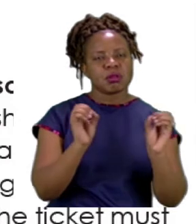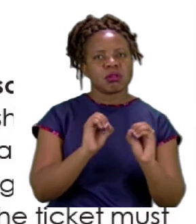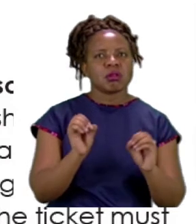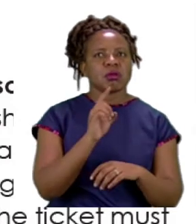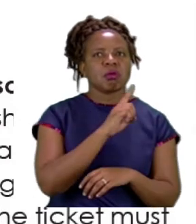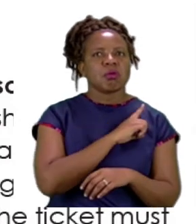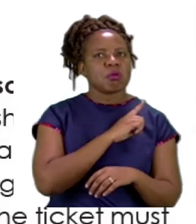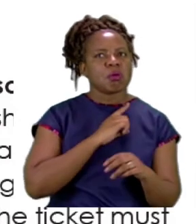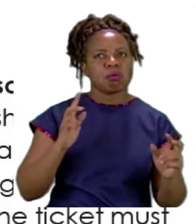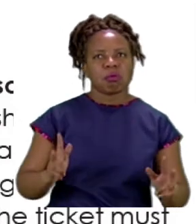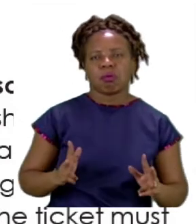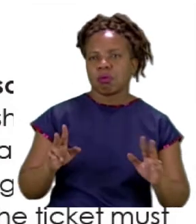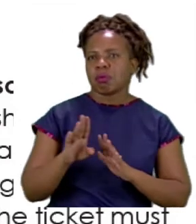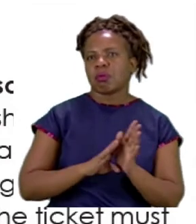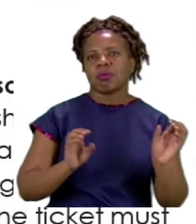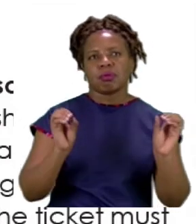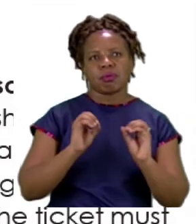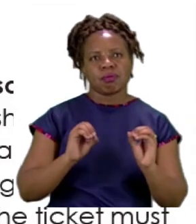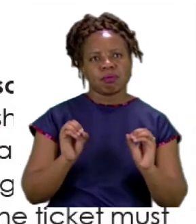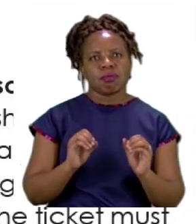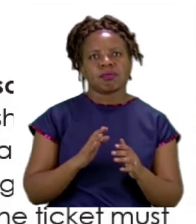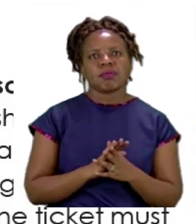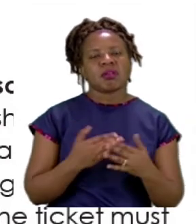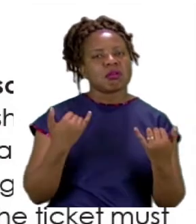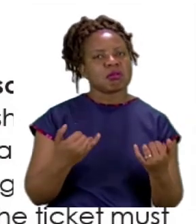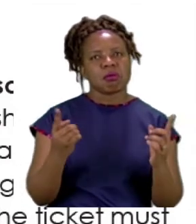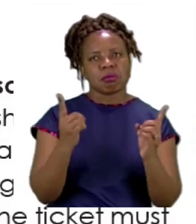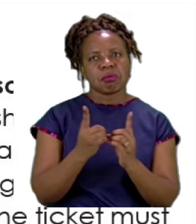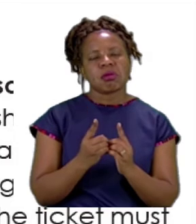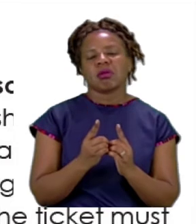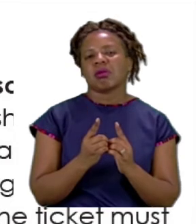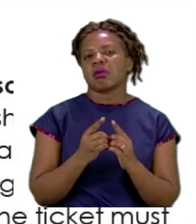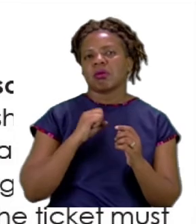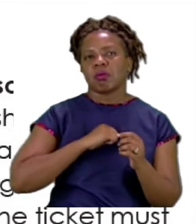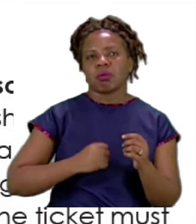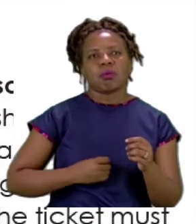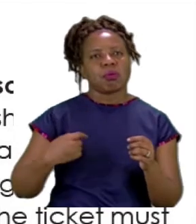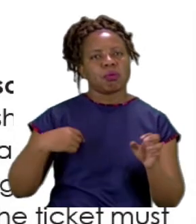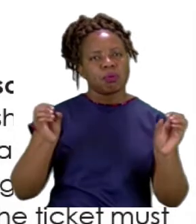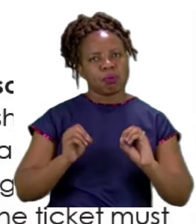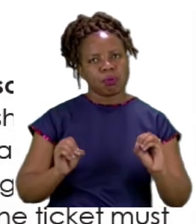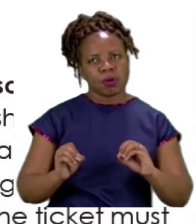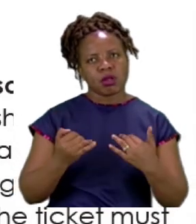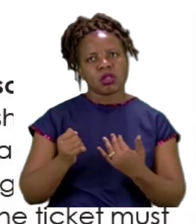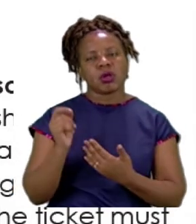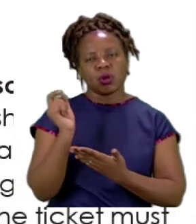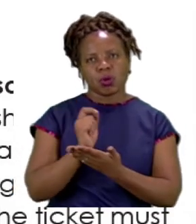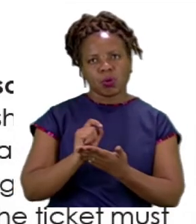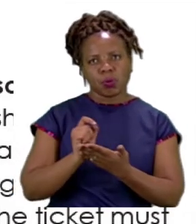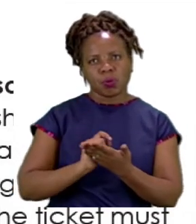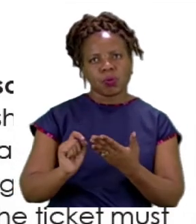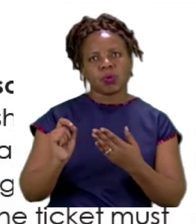her son. Now she will mail a letter to him instead. Woo! What